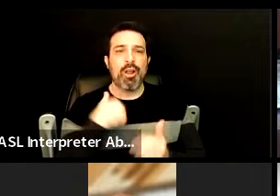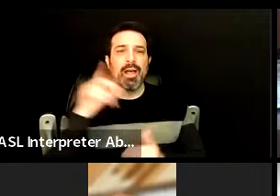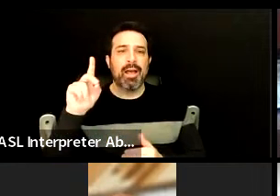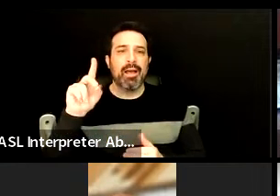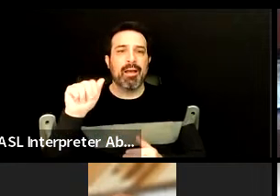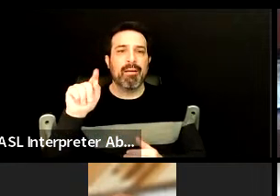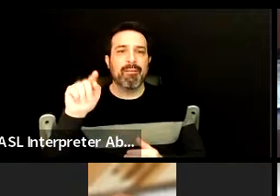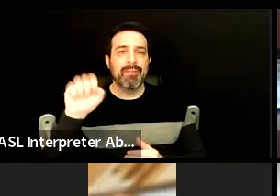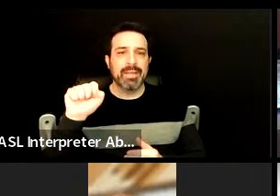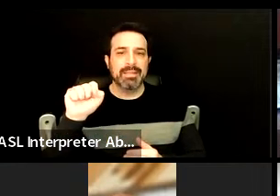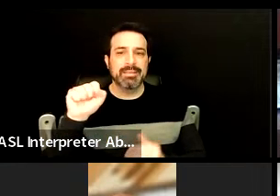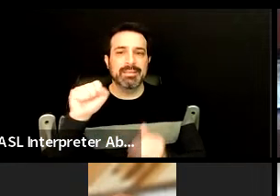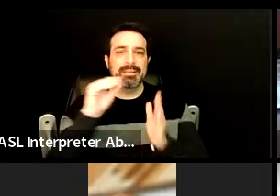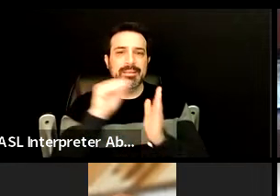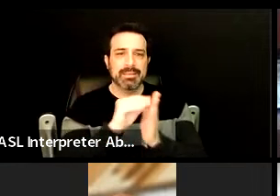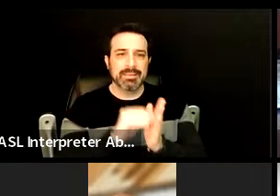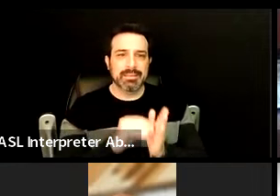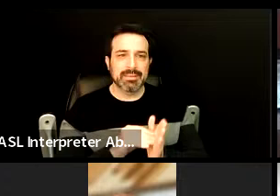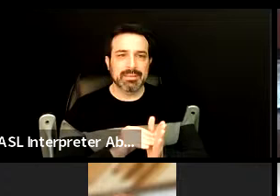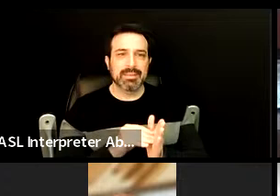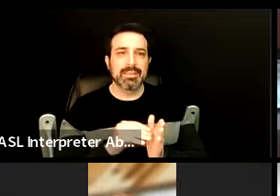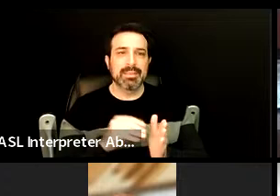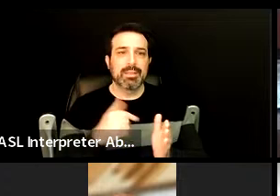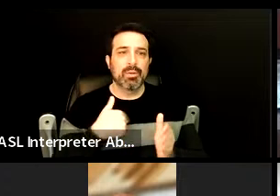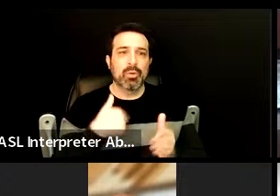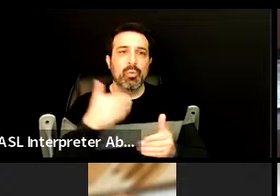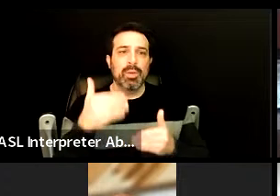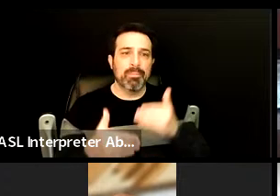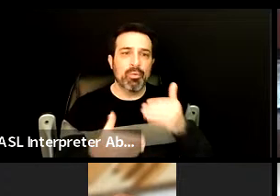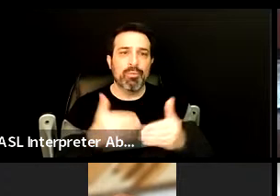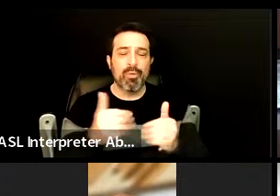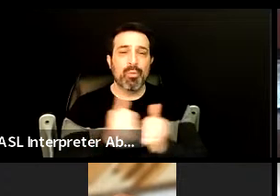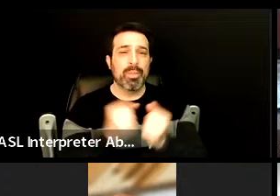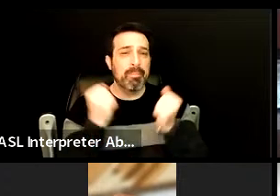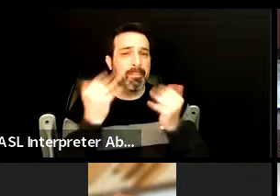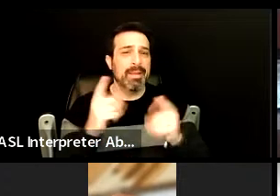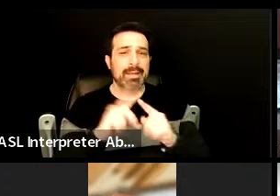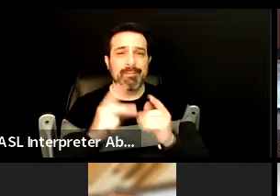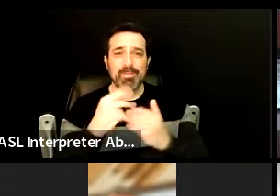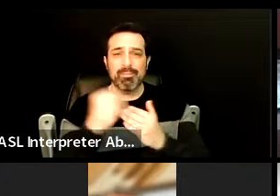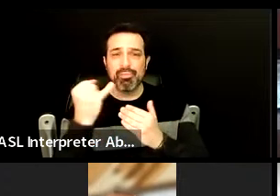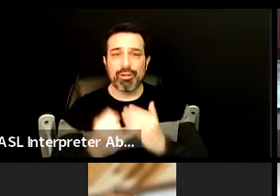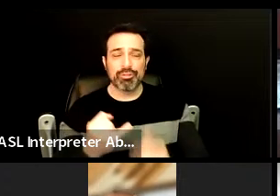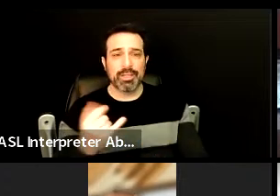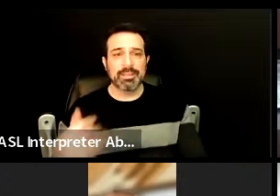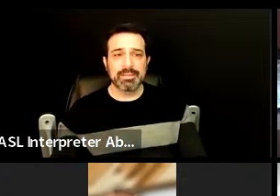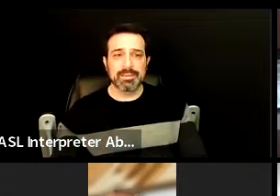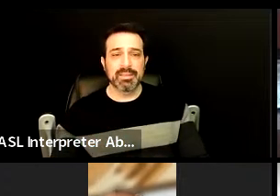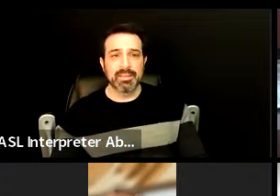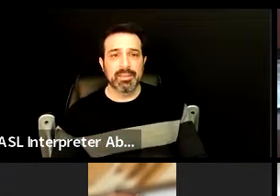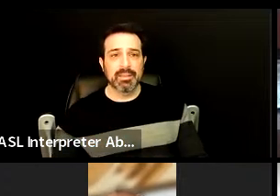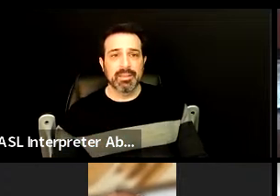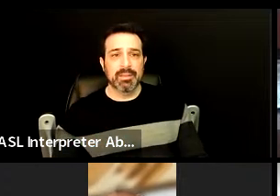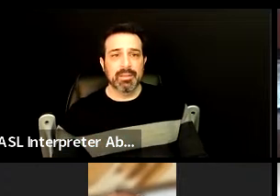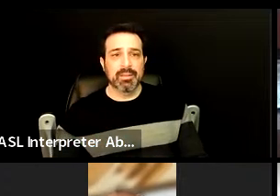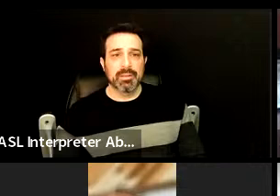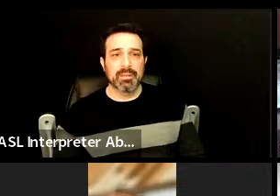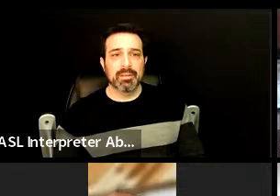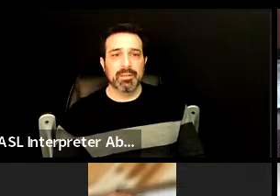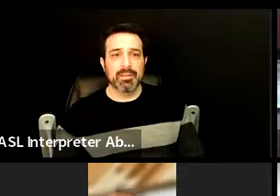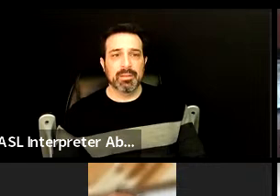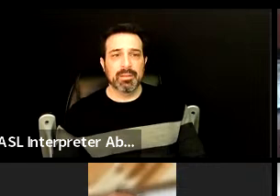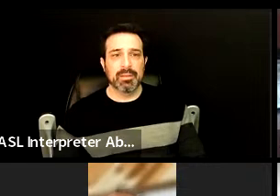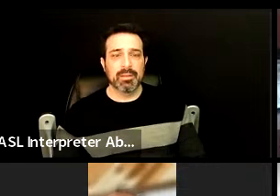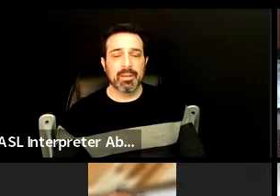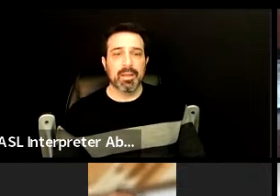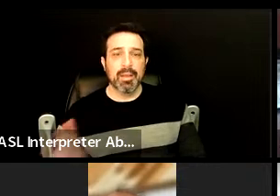dates on them? As we have moved forward with so many different projects of this nature, people will hold up